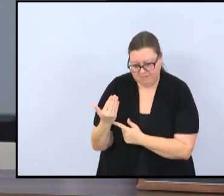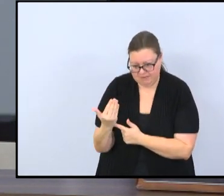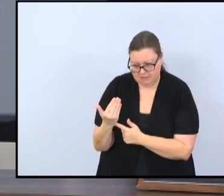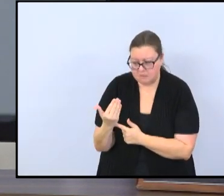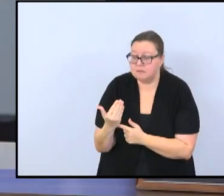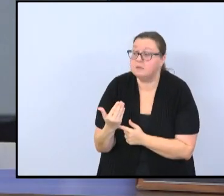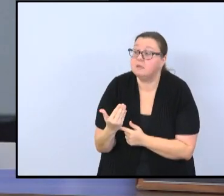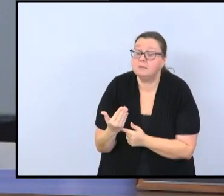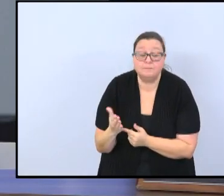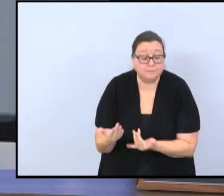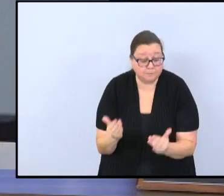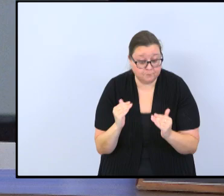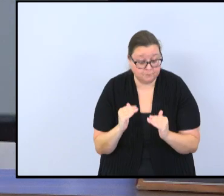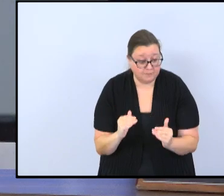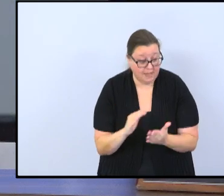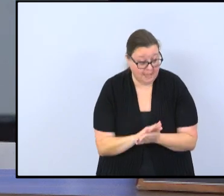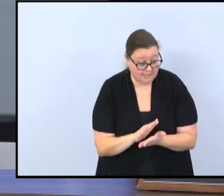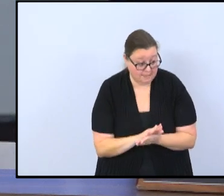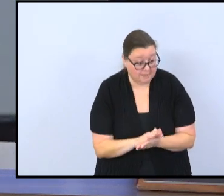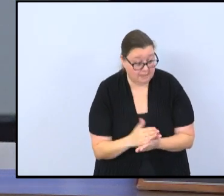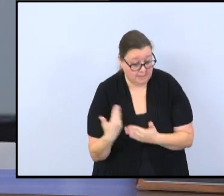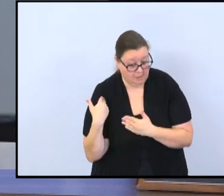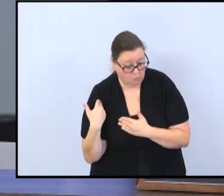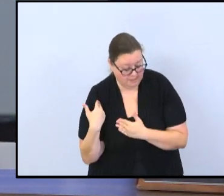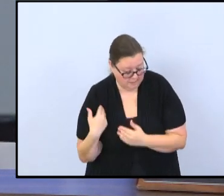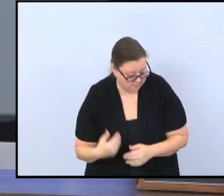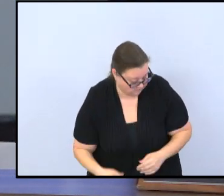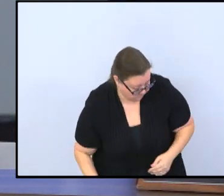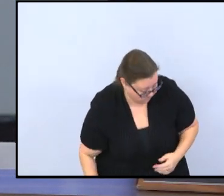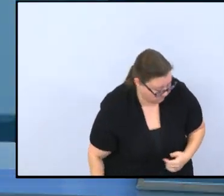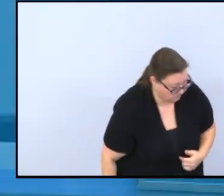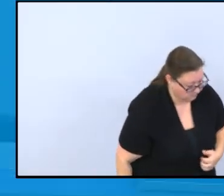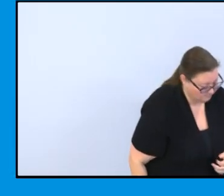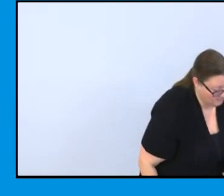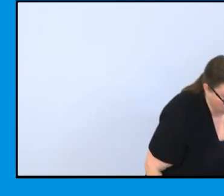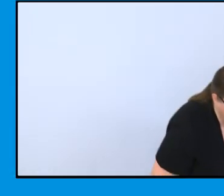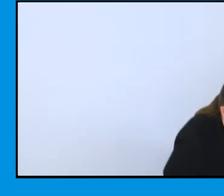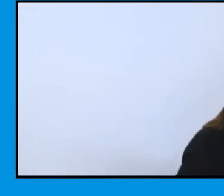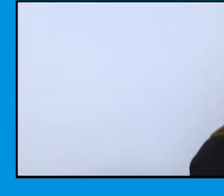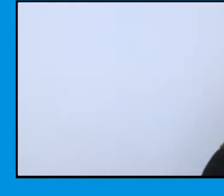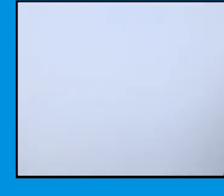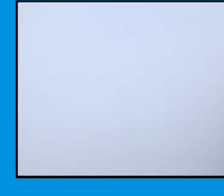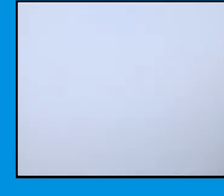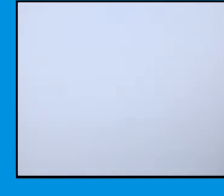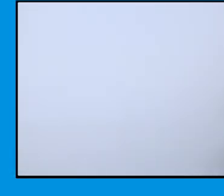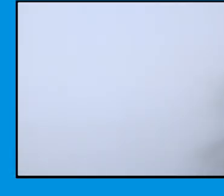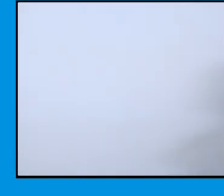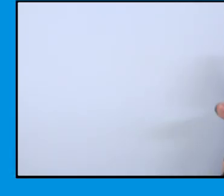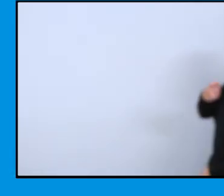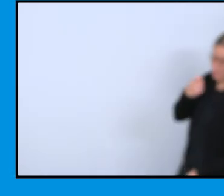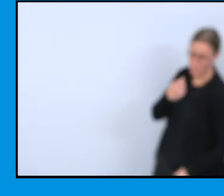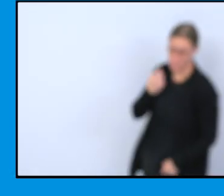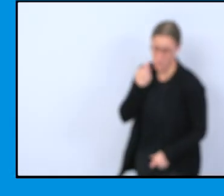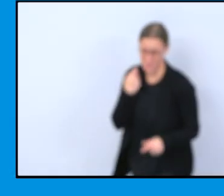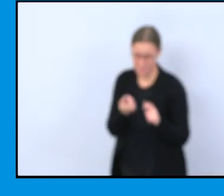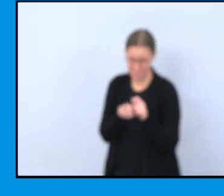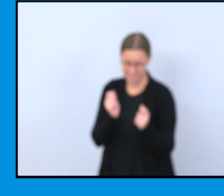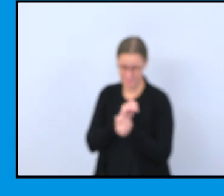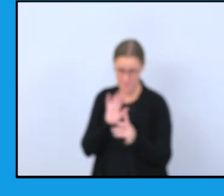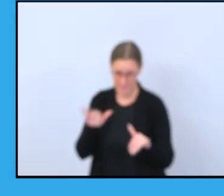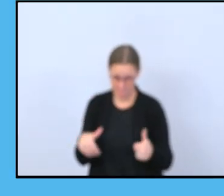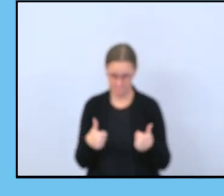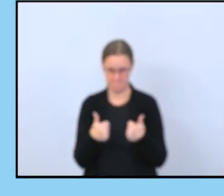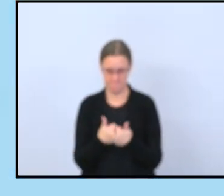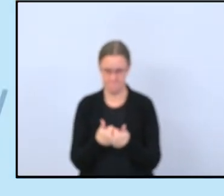Academic accountability. Recent changes to the state's accountability system have created significant challenges for school districts across the